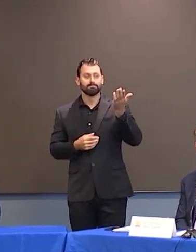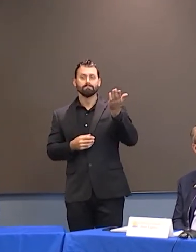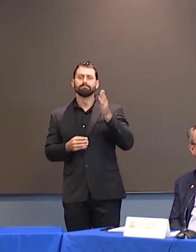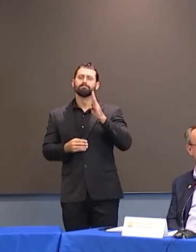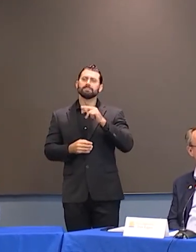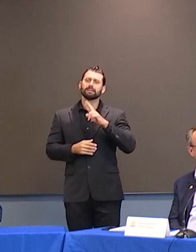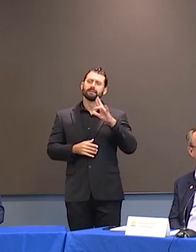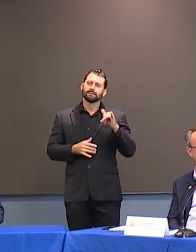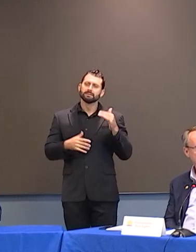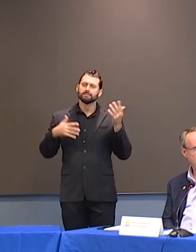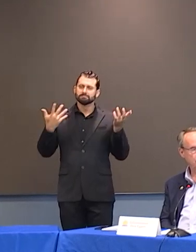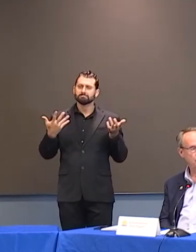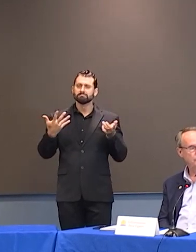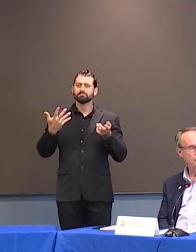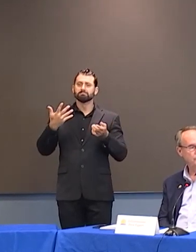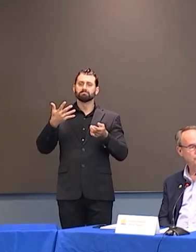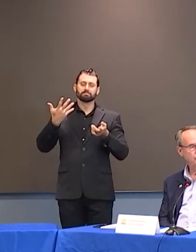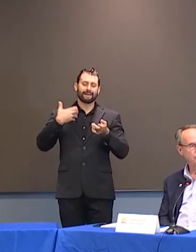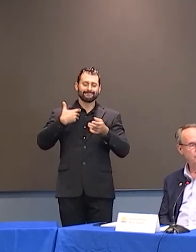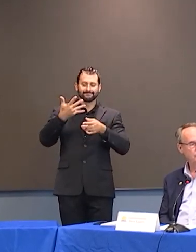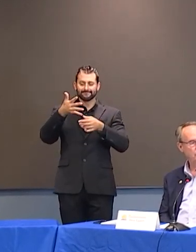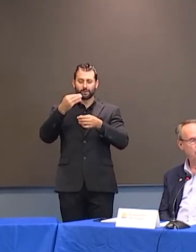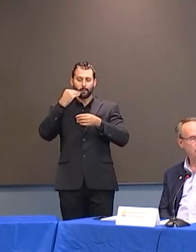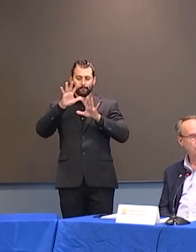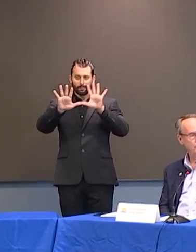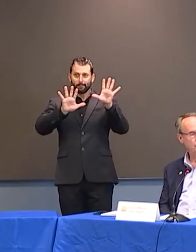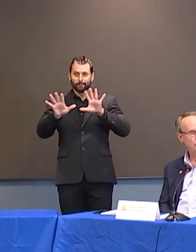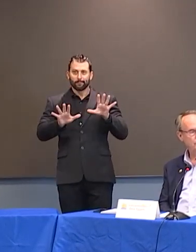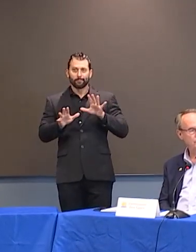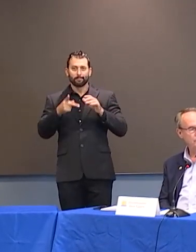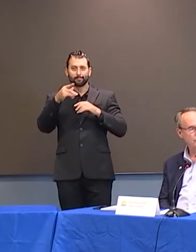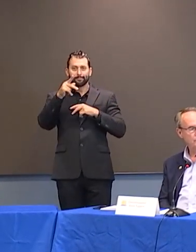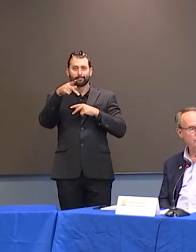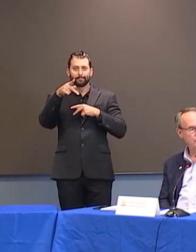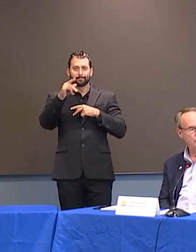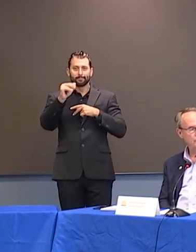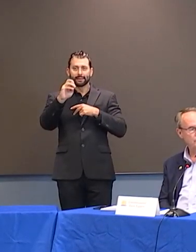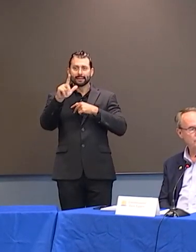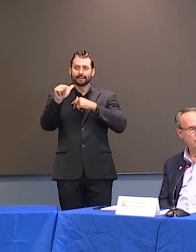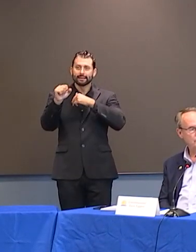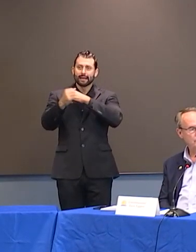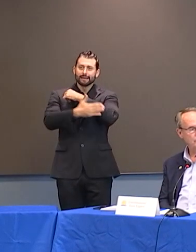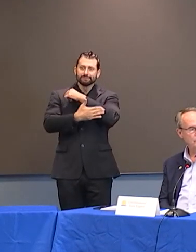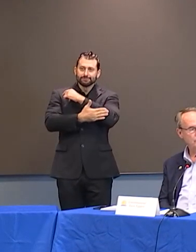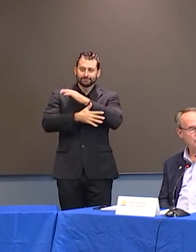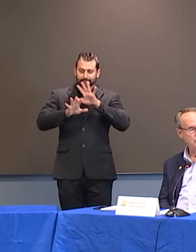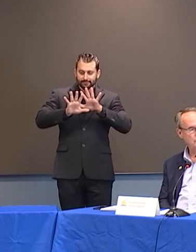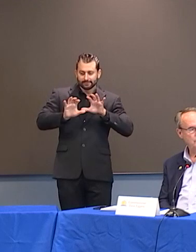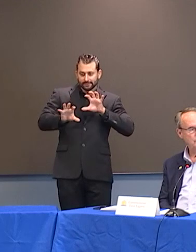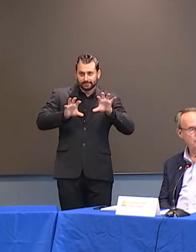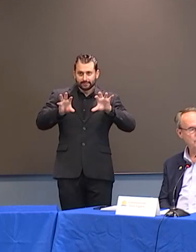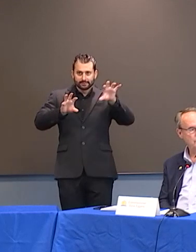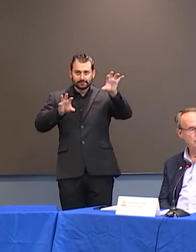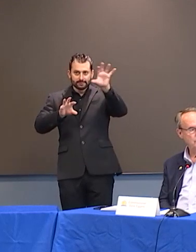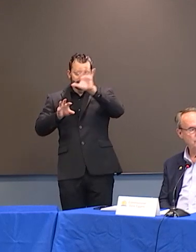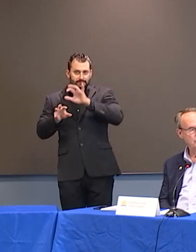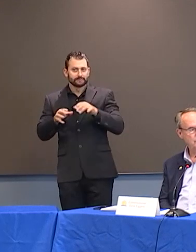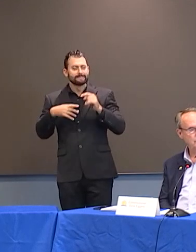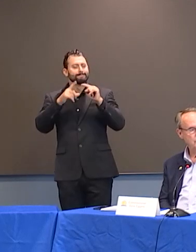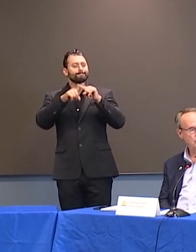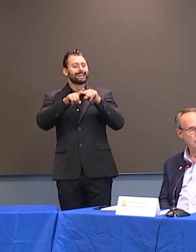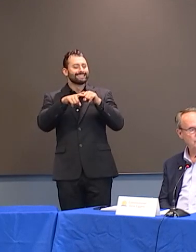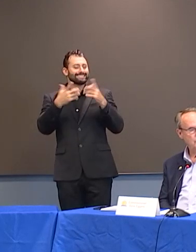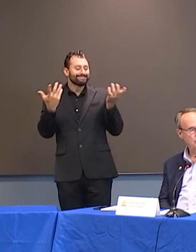are, barrier islands. And so obviously we have contingency plans in place dependent upon the category of the hurricane.